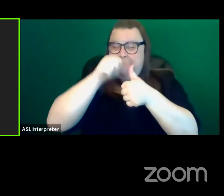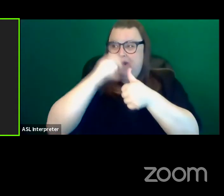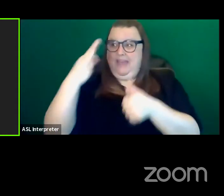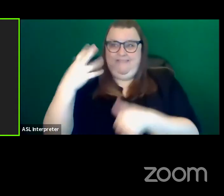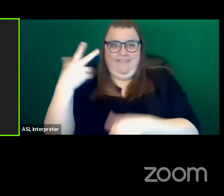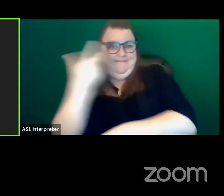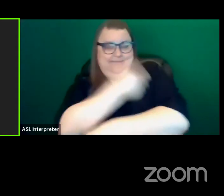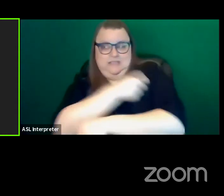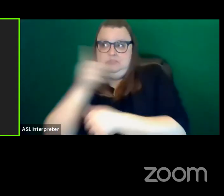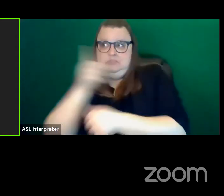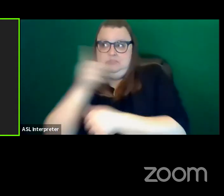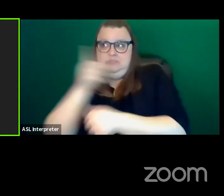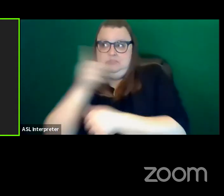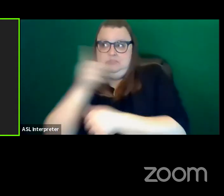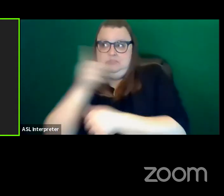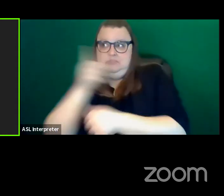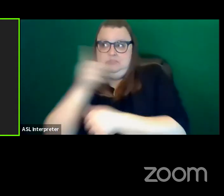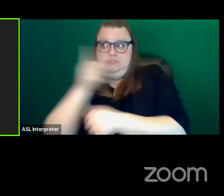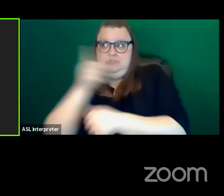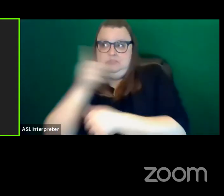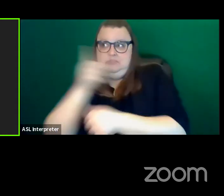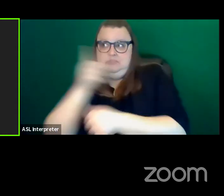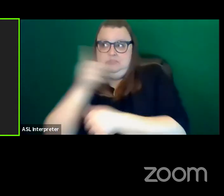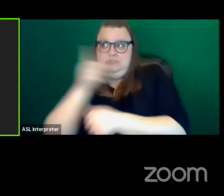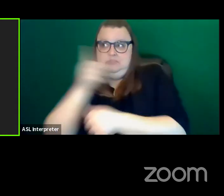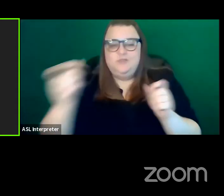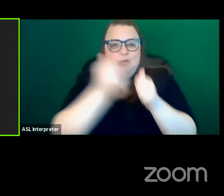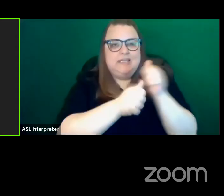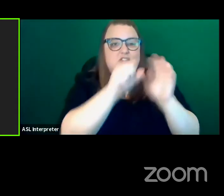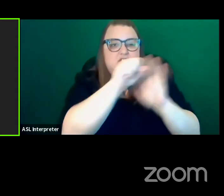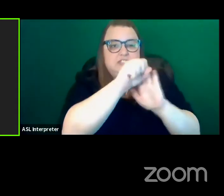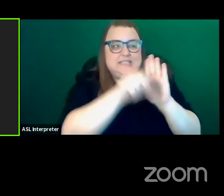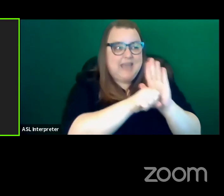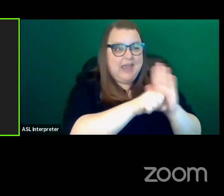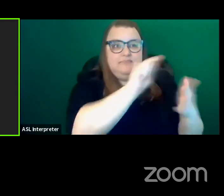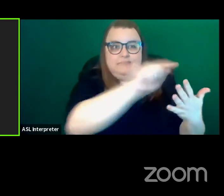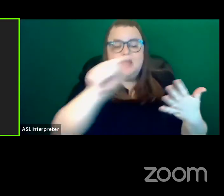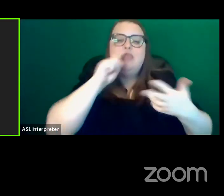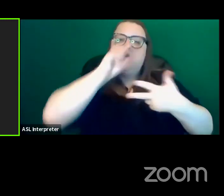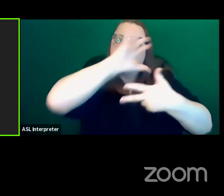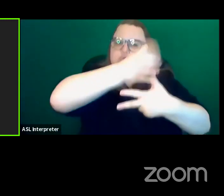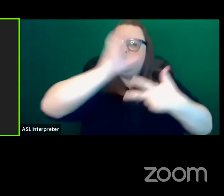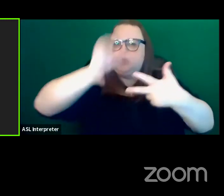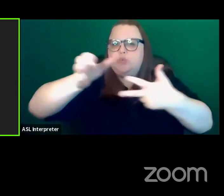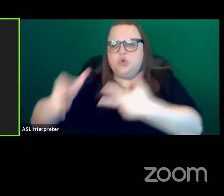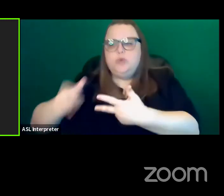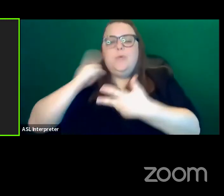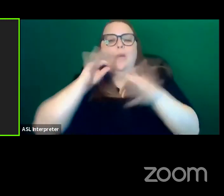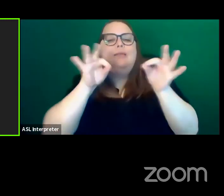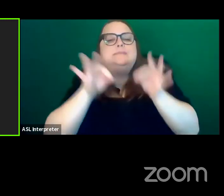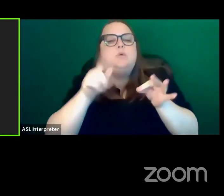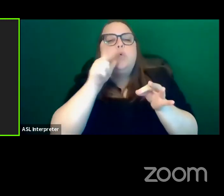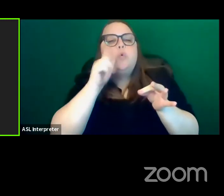allocated to individual states, the tiers we developed will outline who is eligible to receive the